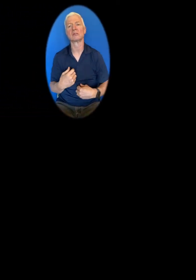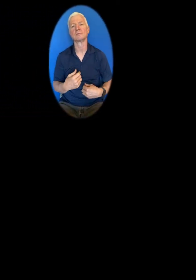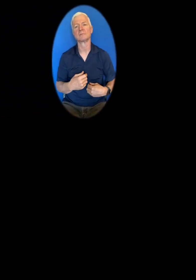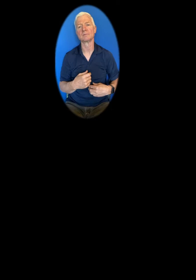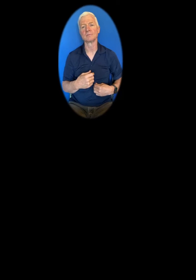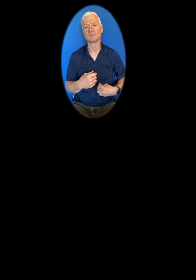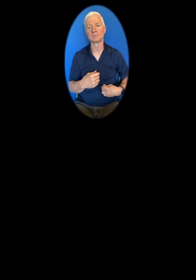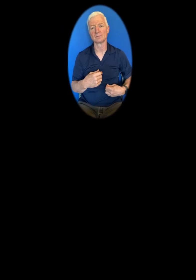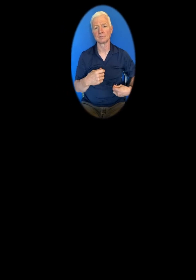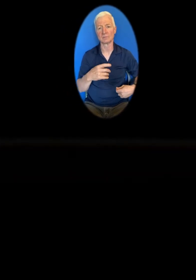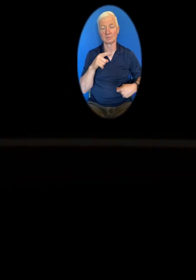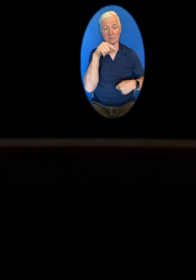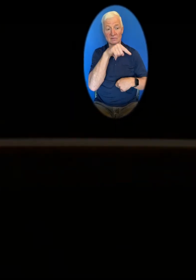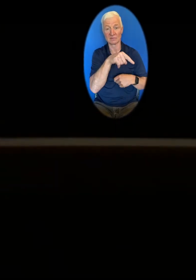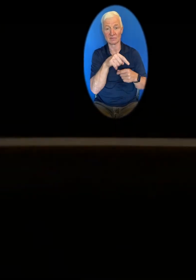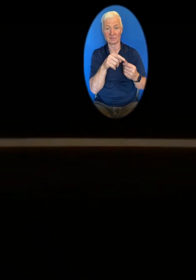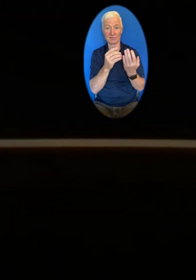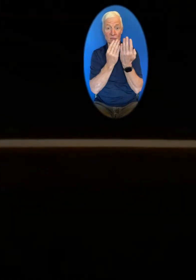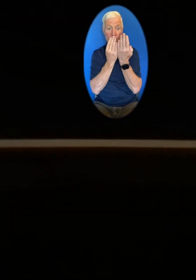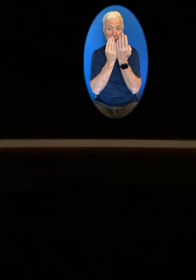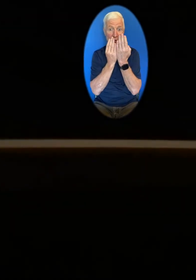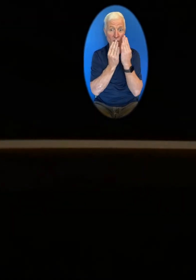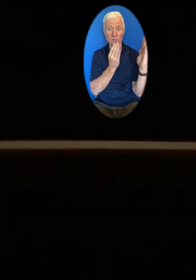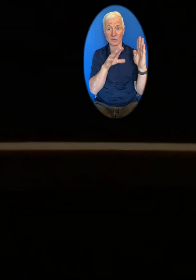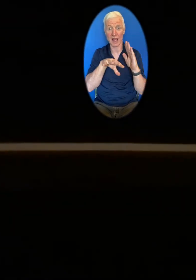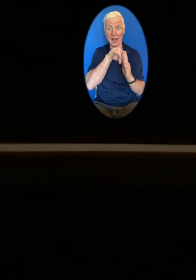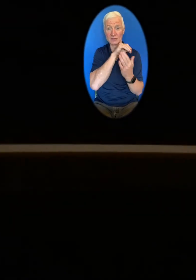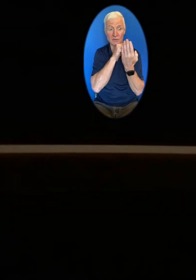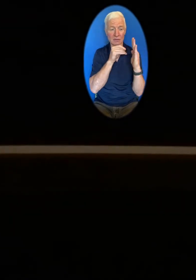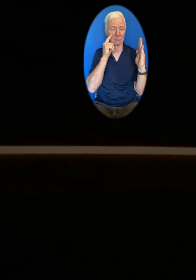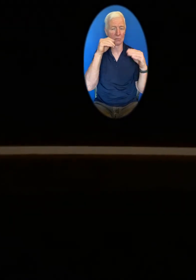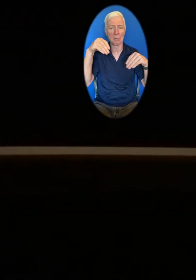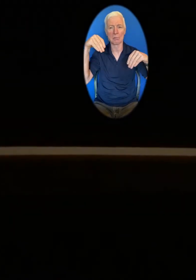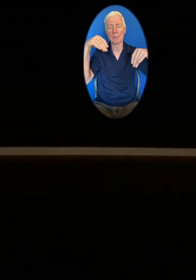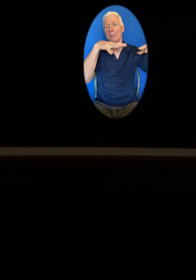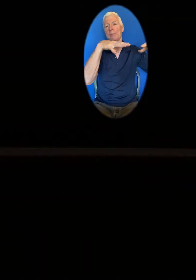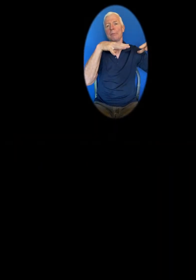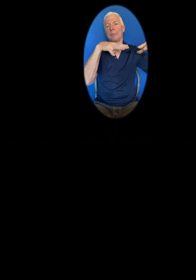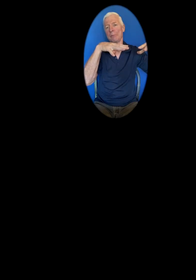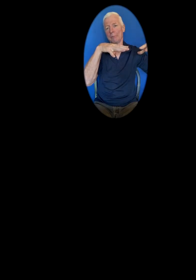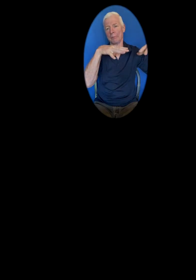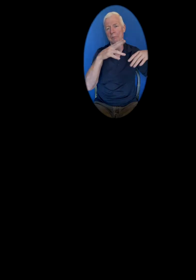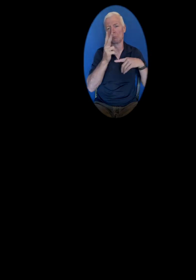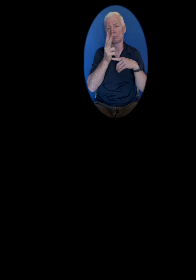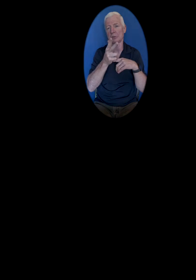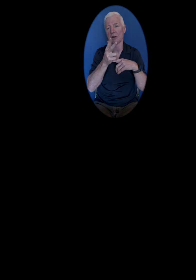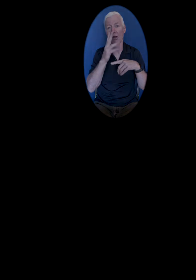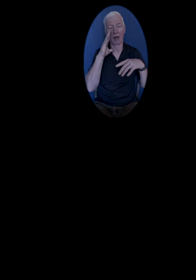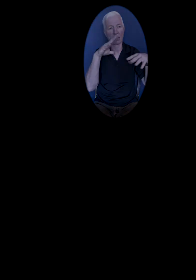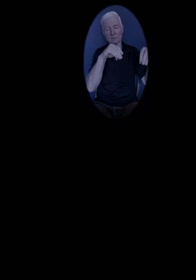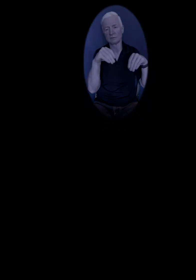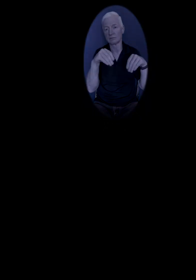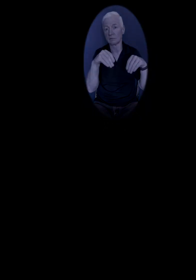The lights outside your tank will still be on. They are on a sensor and will turn off in 3 minutes.